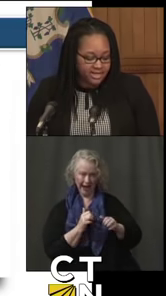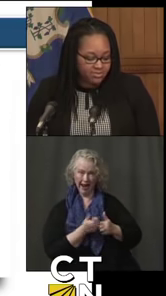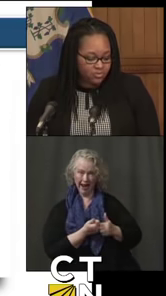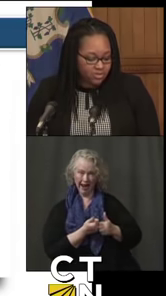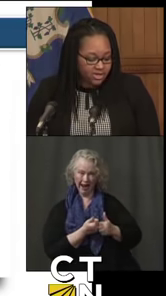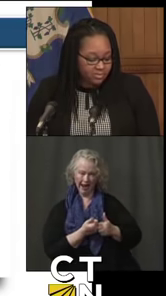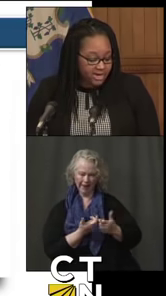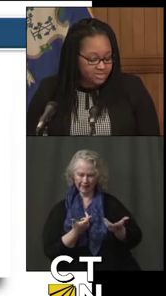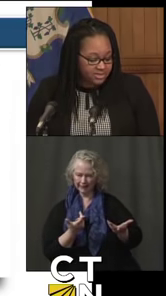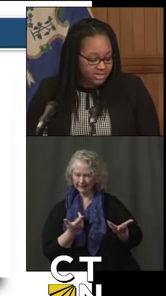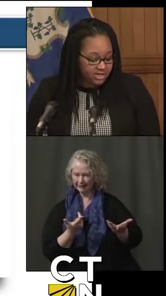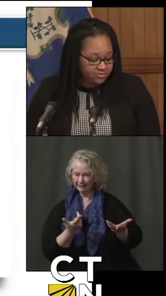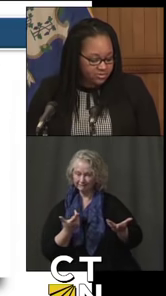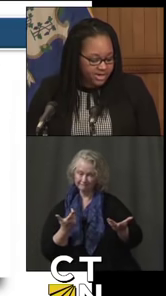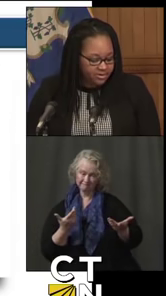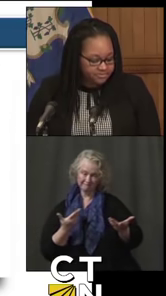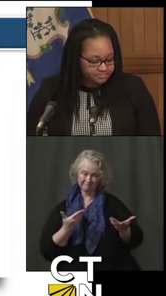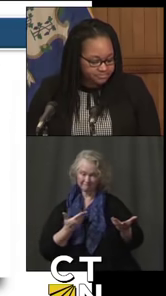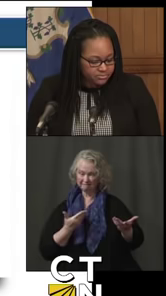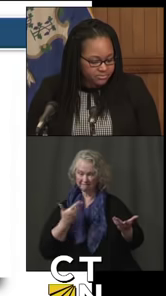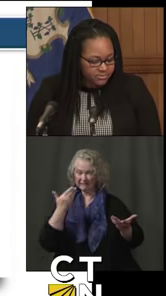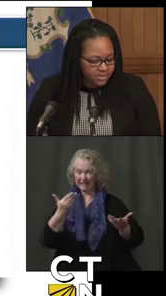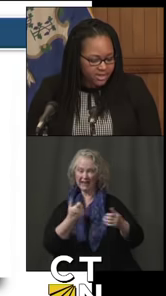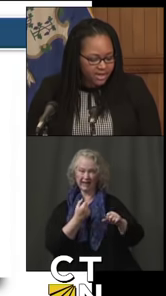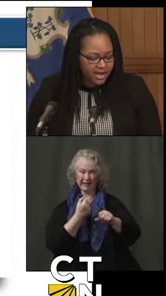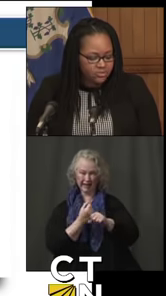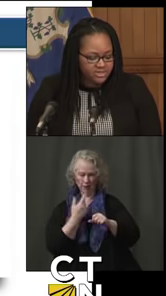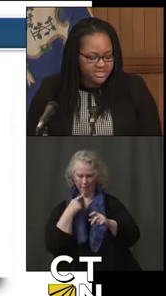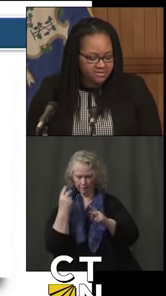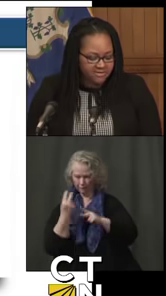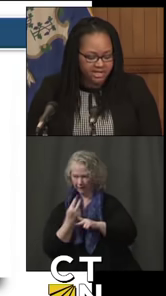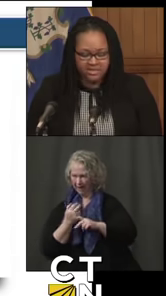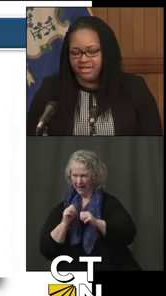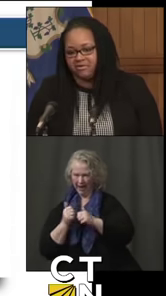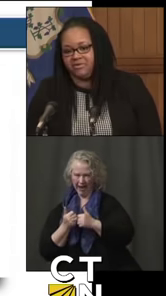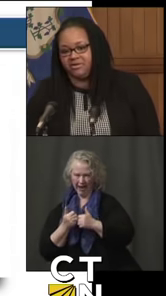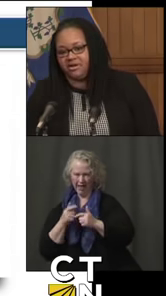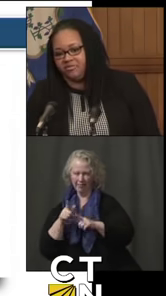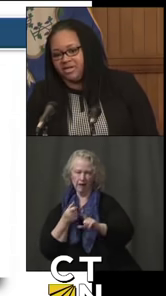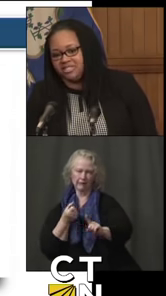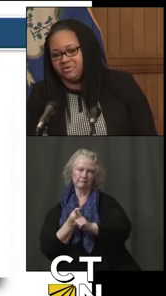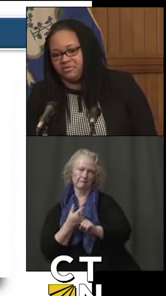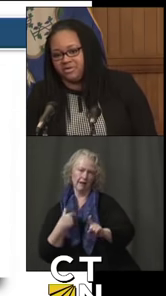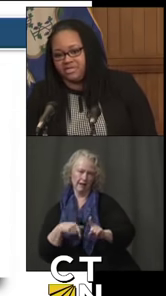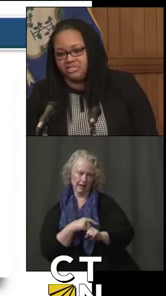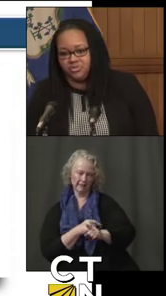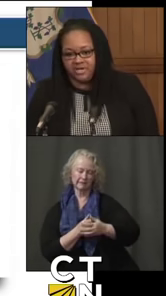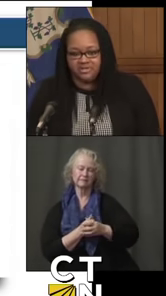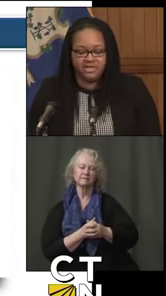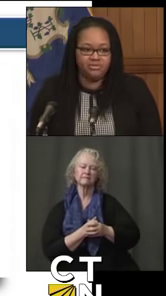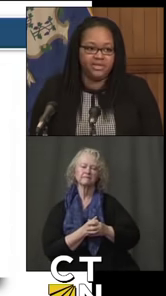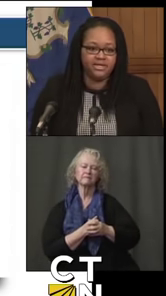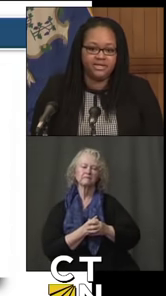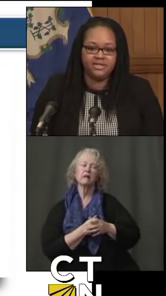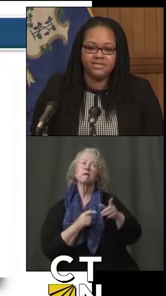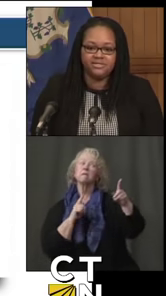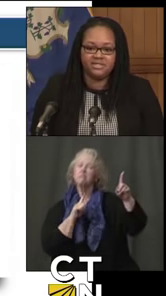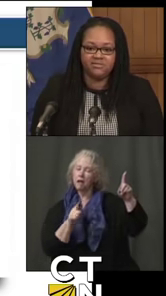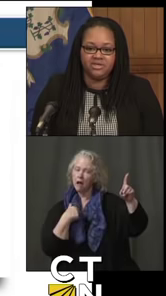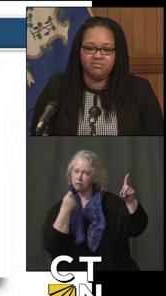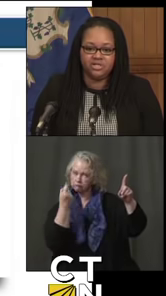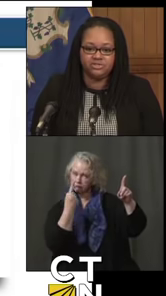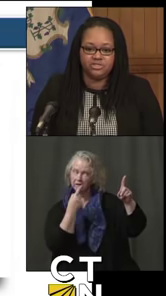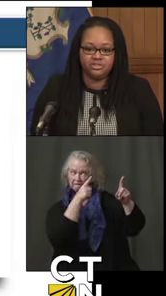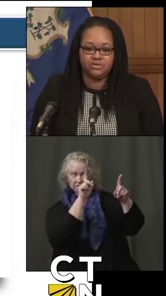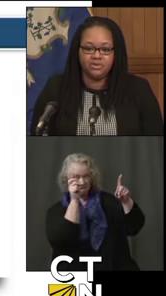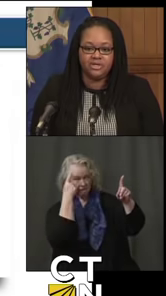as approximately a year from now. I will say the following, that our federal government has been very swift in implementing